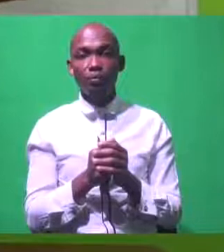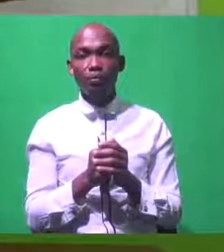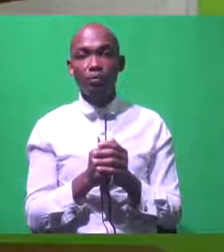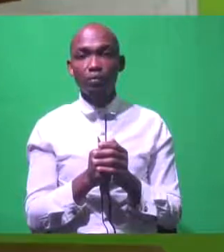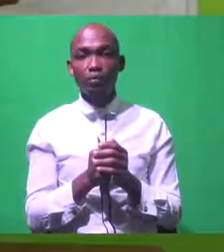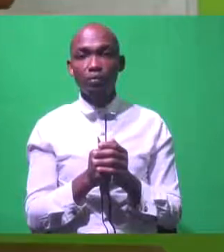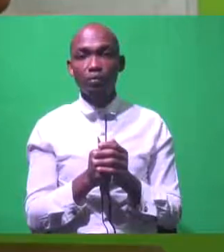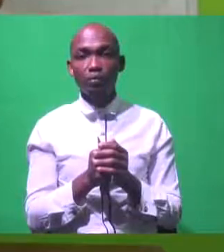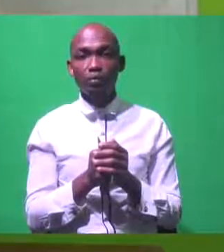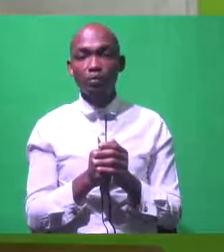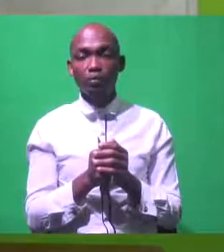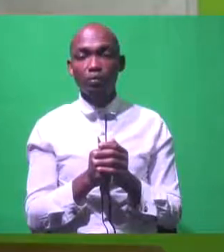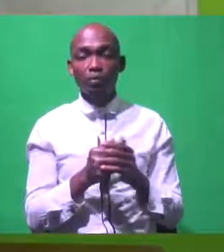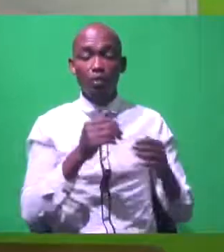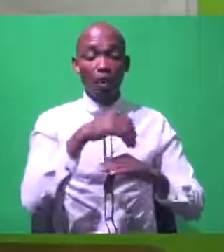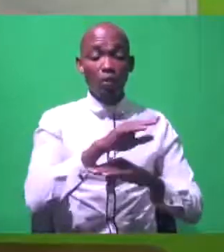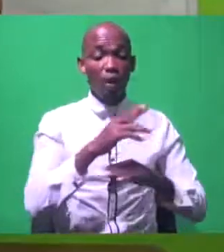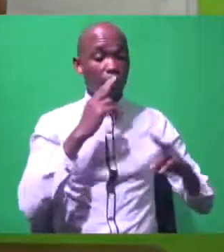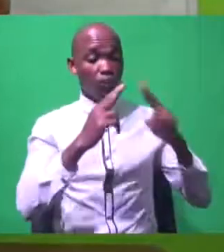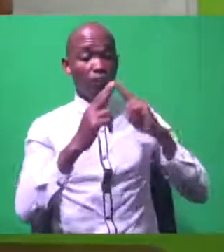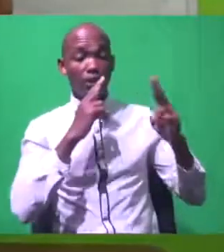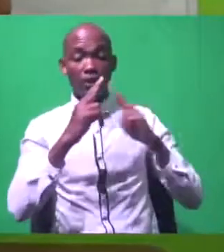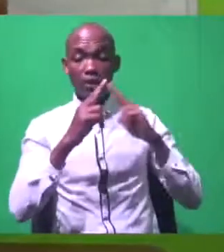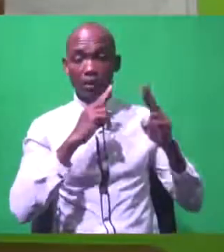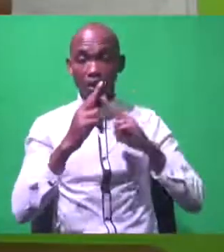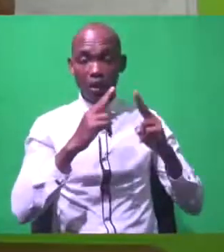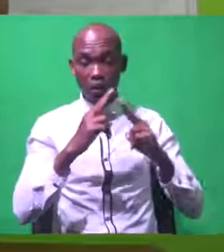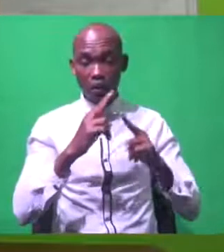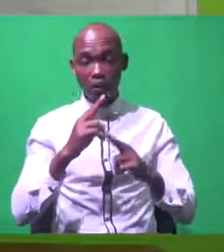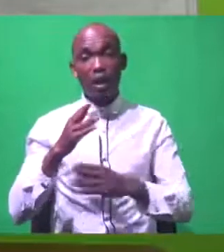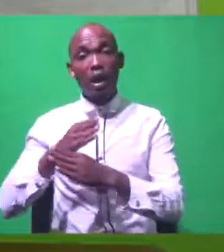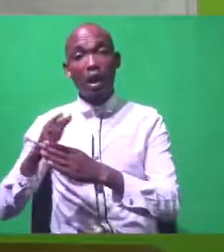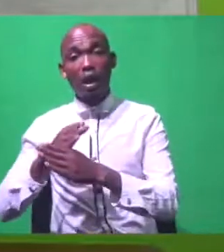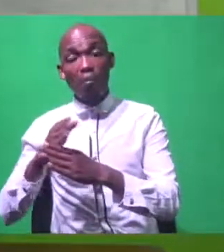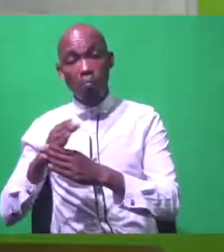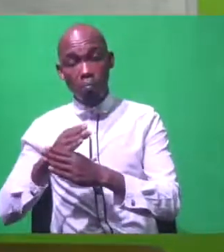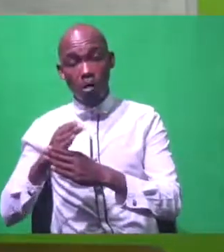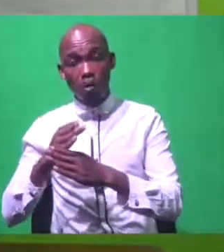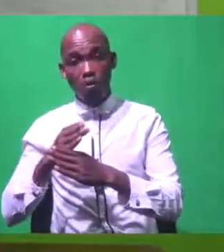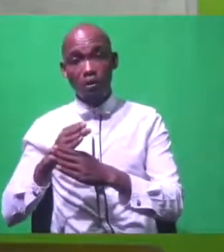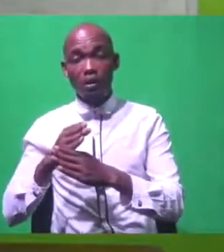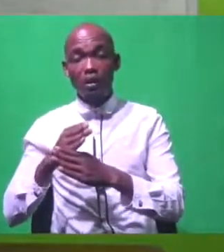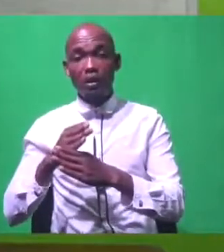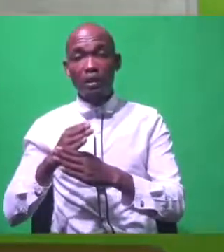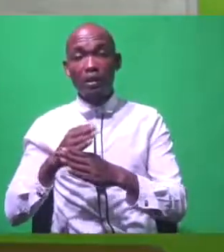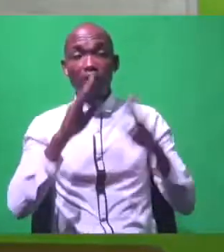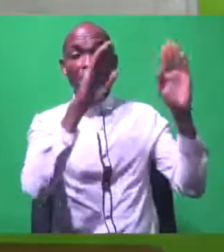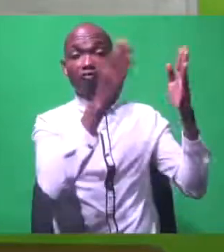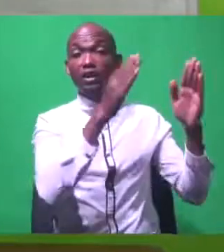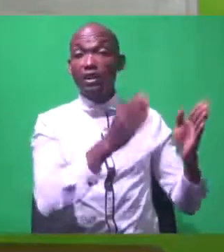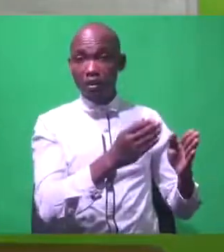And today we are going to discuss about the features of colonial education.